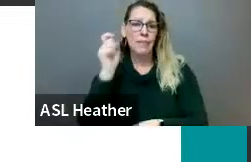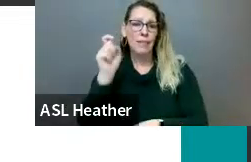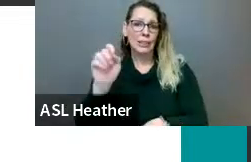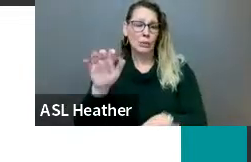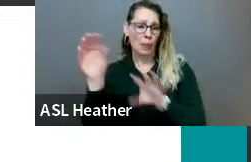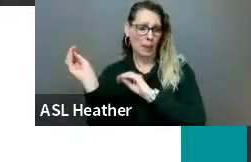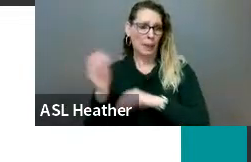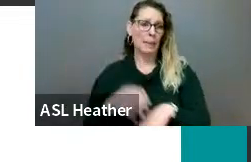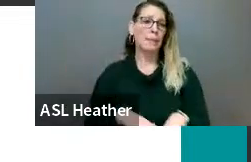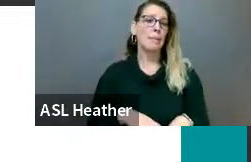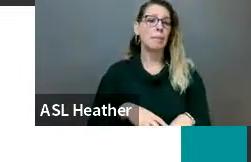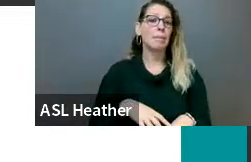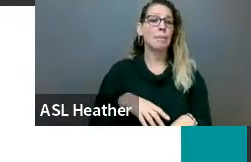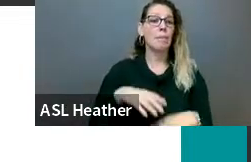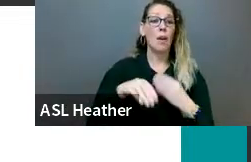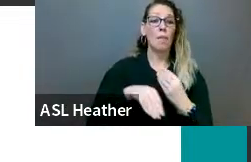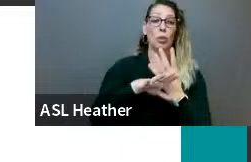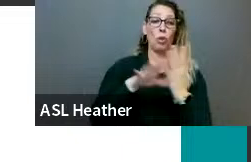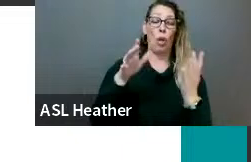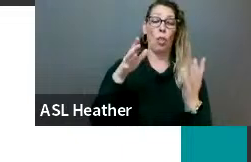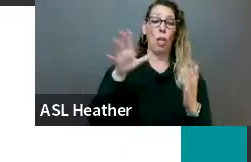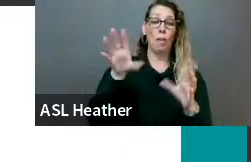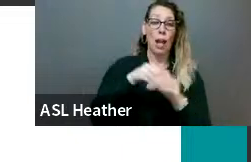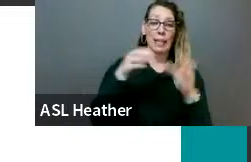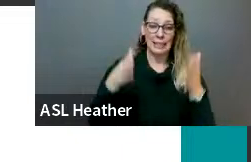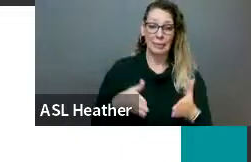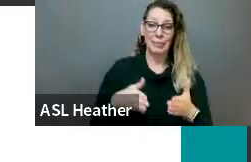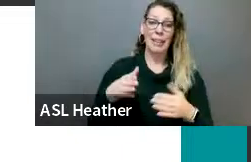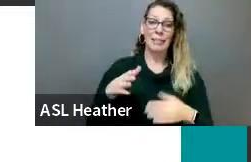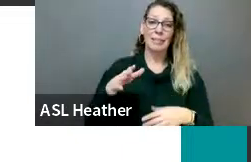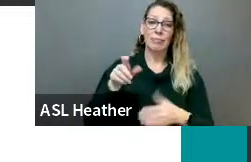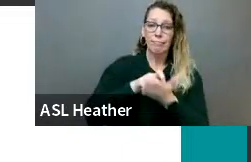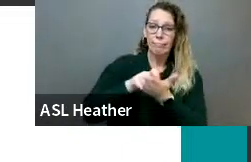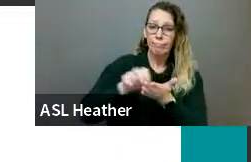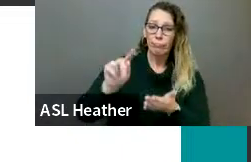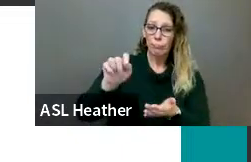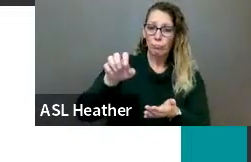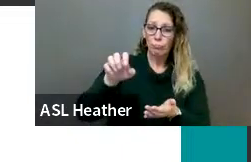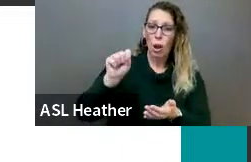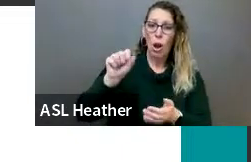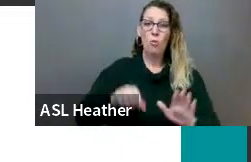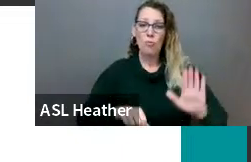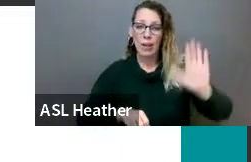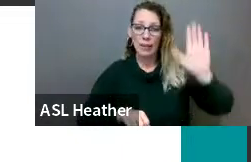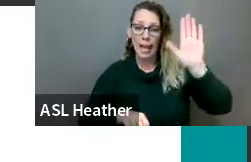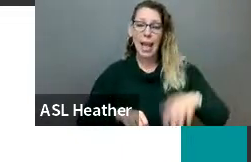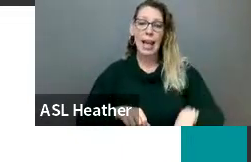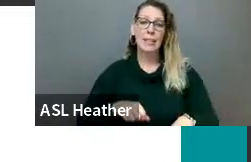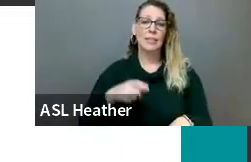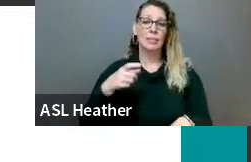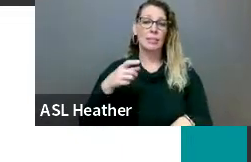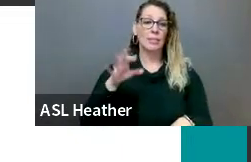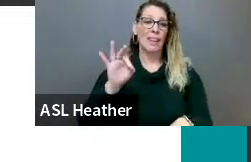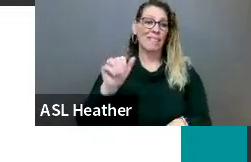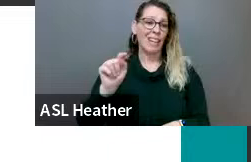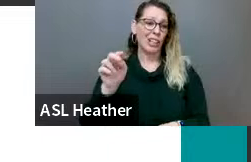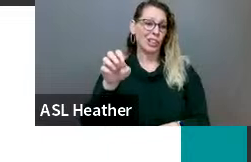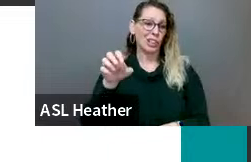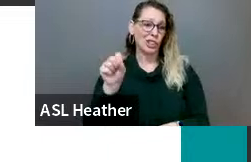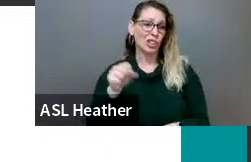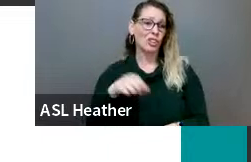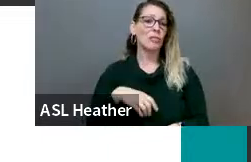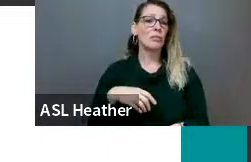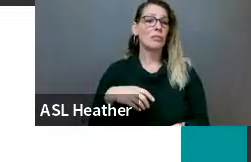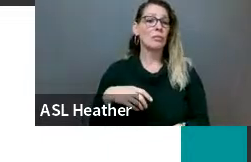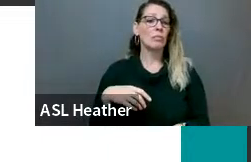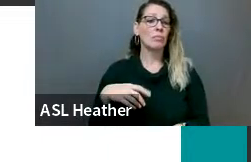We welcome diverse perspectives. It is okay to disagree. We ask you to move up your listening if you tend to do a lot of talking, and we ask you